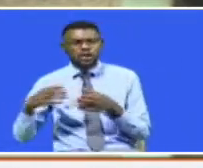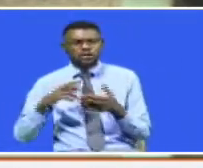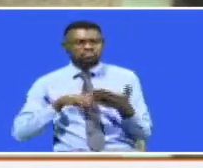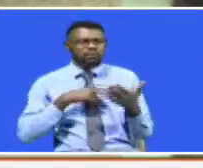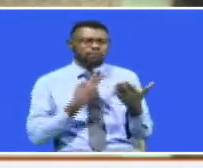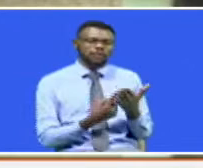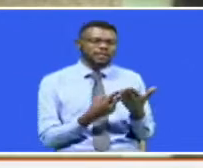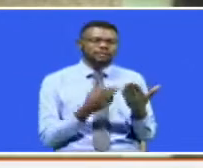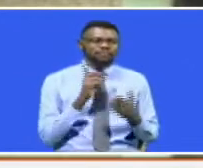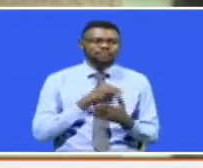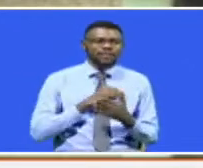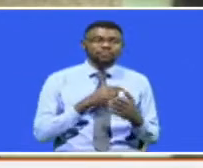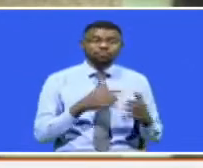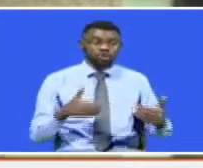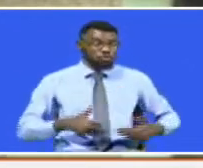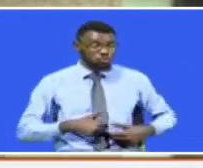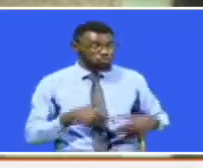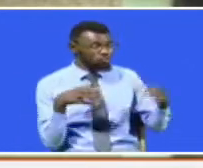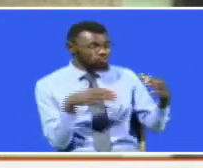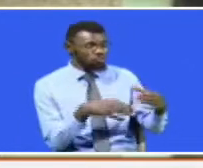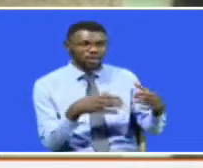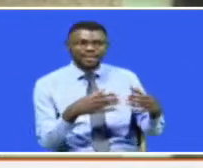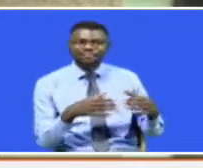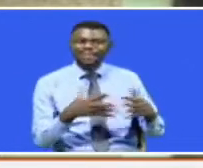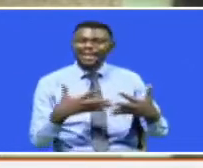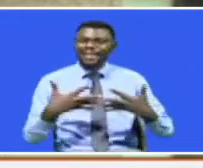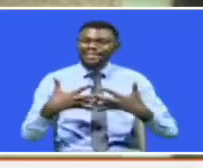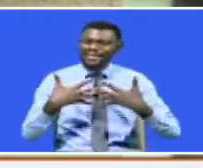Wakavunja gate.